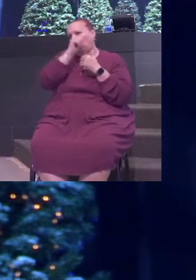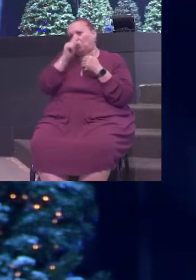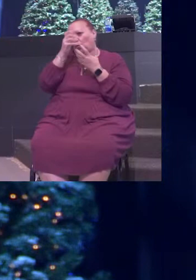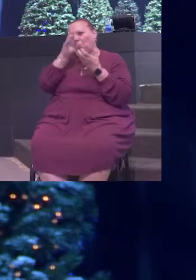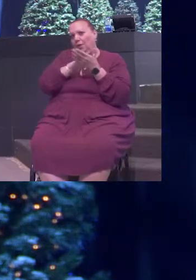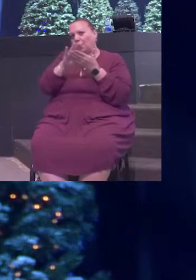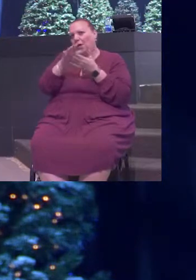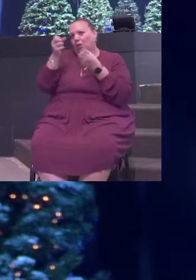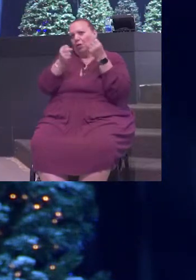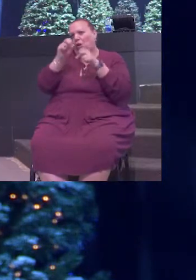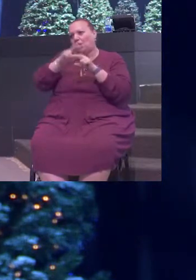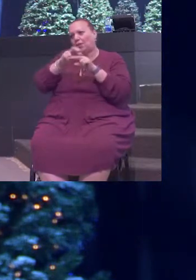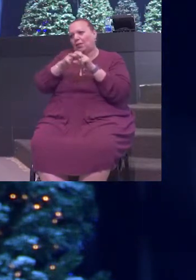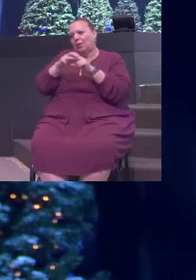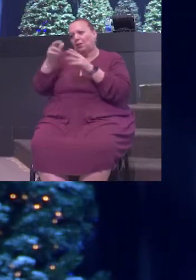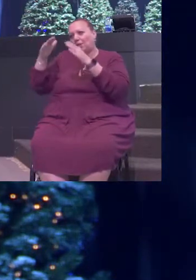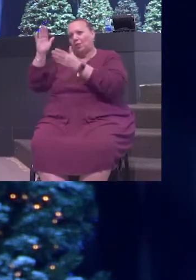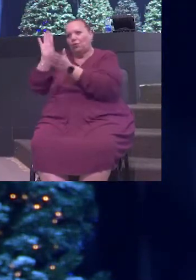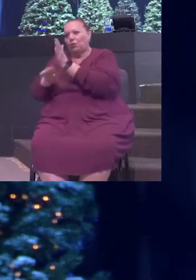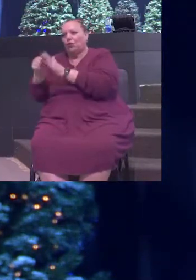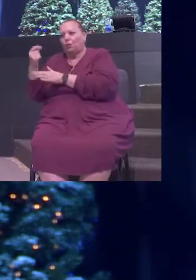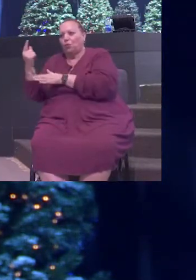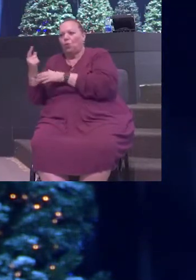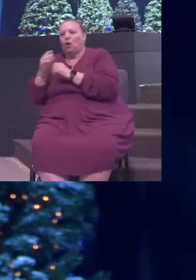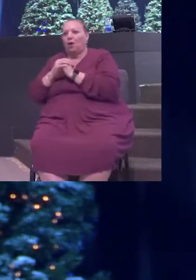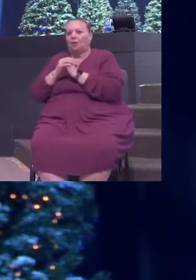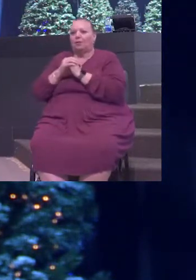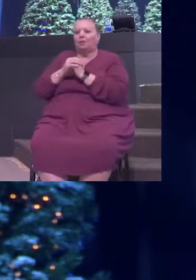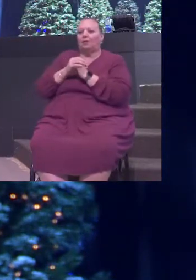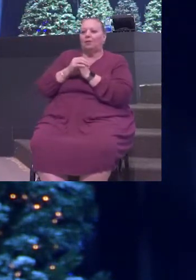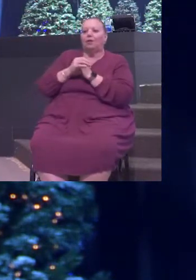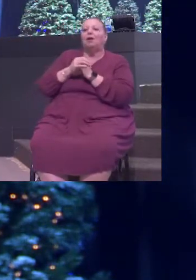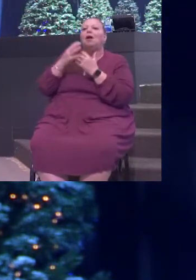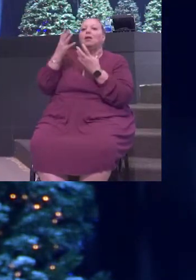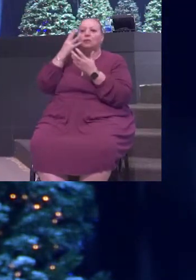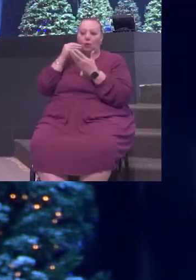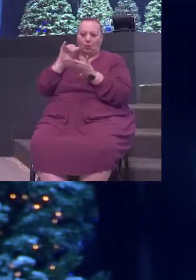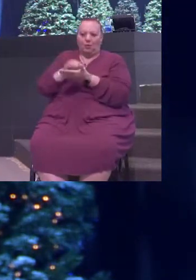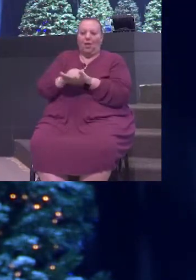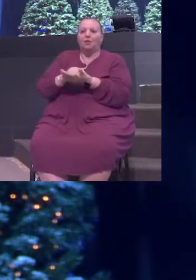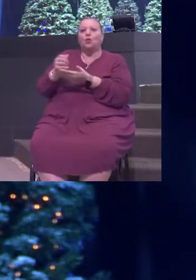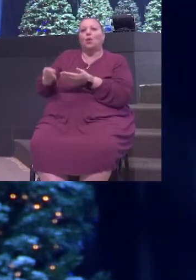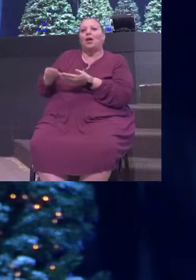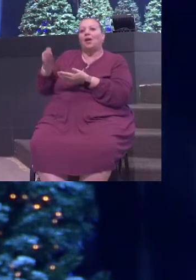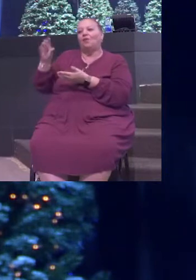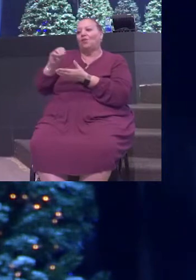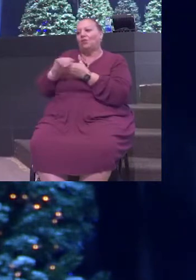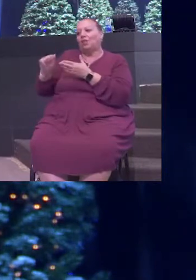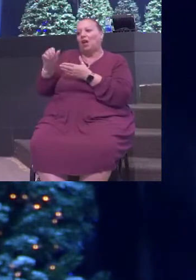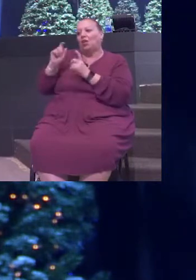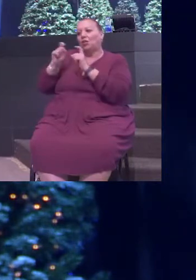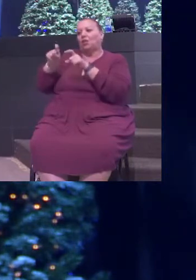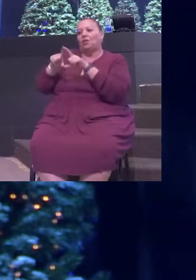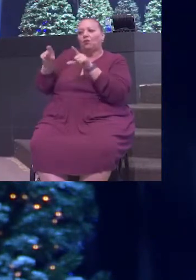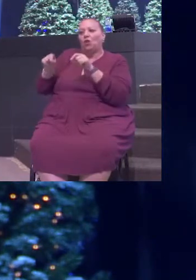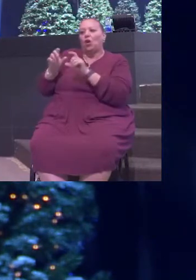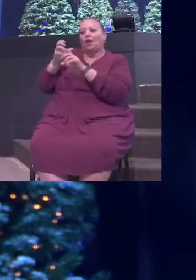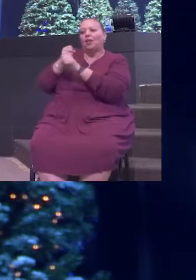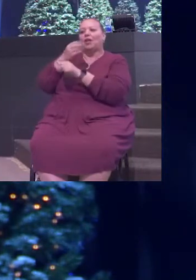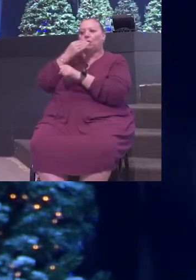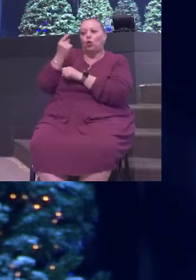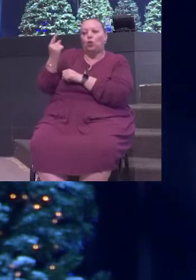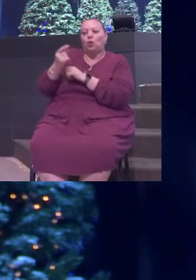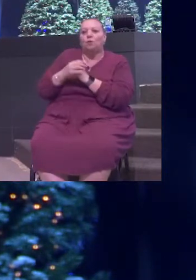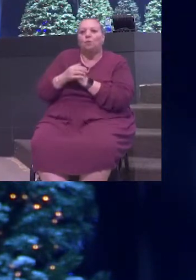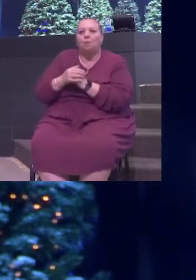wanting a nice car seat, but they were going to settle for a cheap one. And he said, been there. So I handed them a $50 gift card and said, get the good